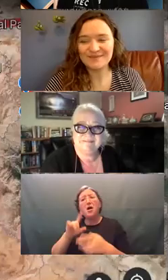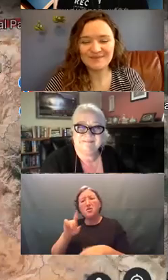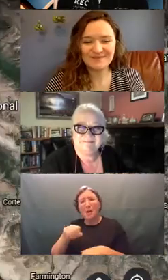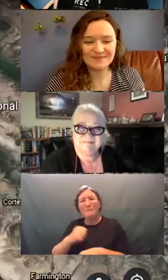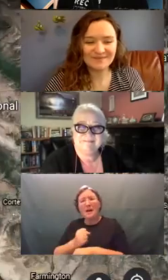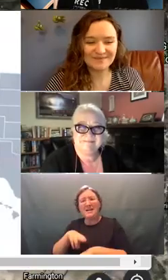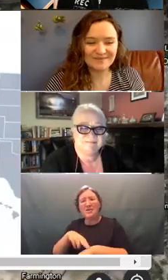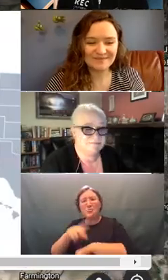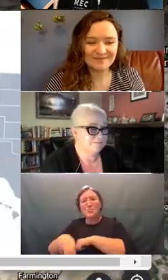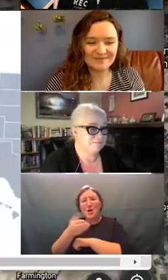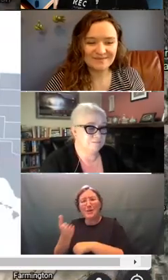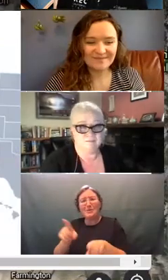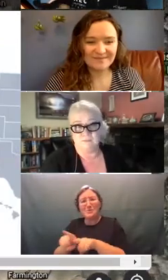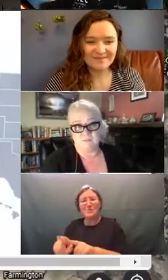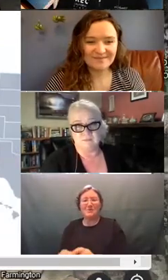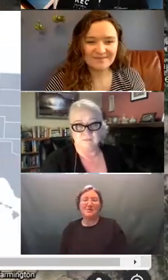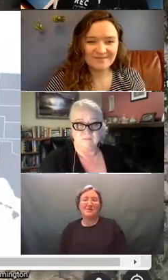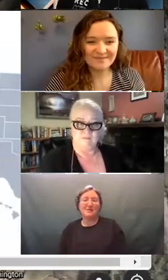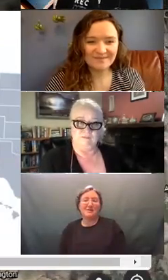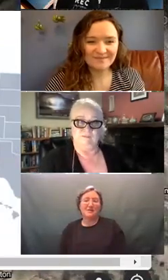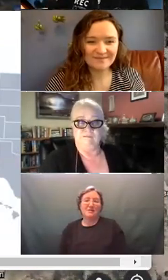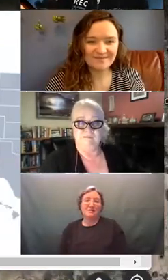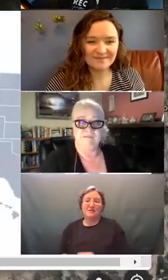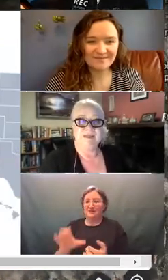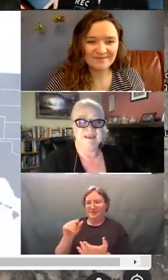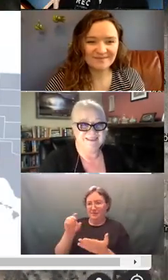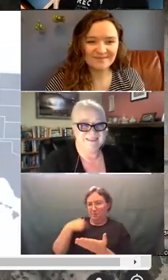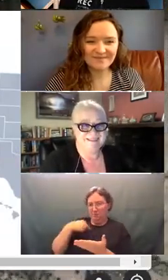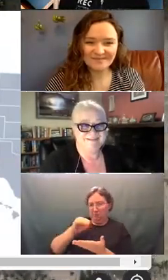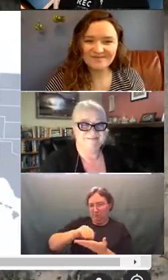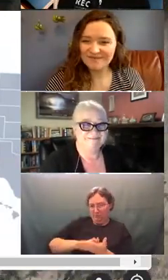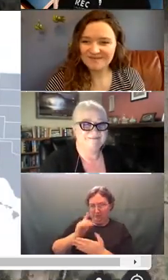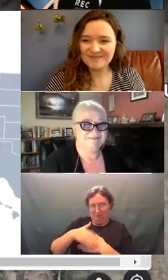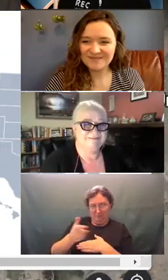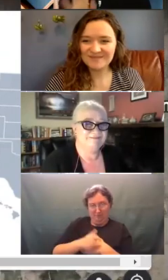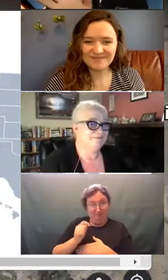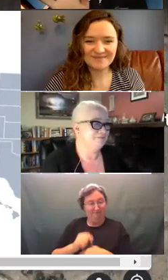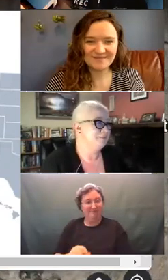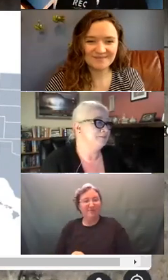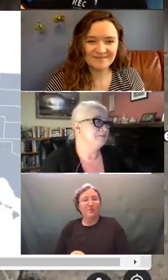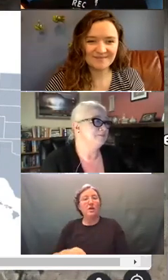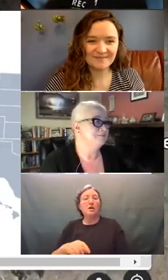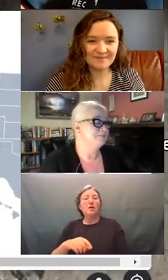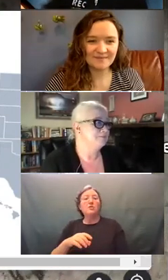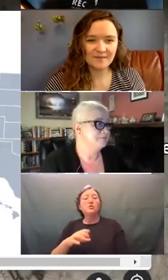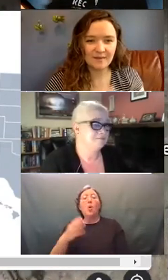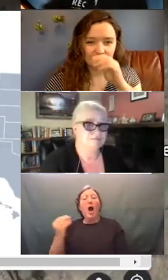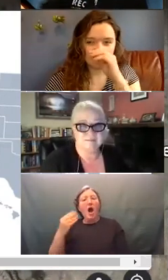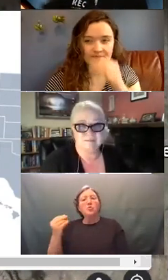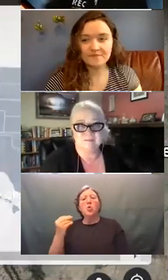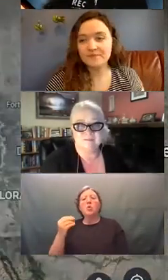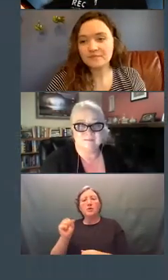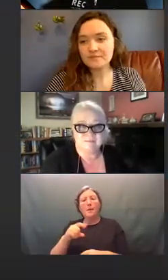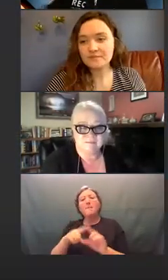So. Oh, neat. Yeah, I'm writing those down for my next trip. Besides outdoor spaces, what are your favorite